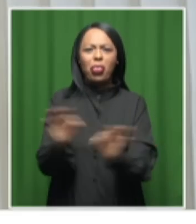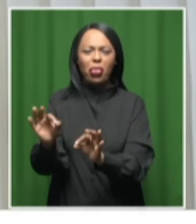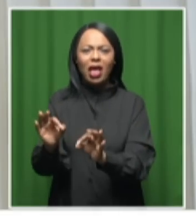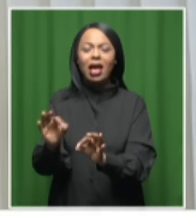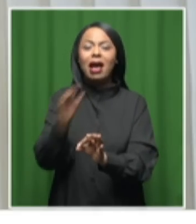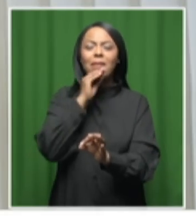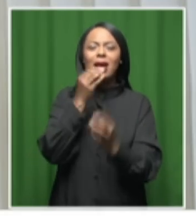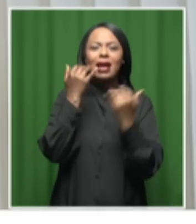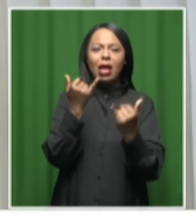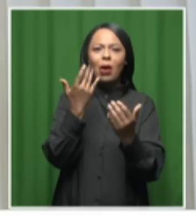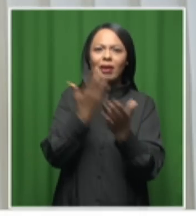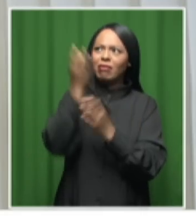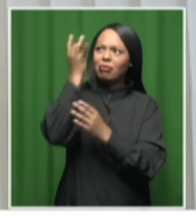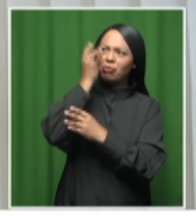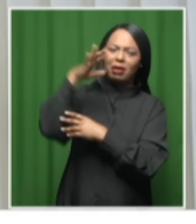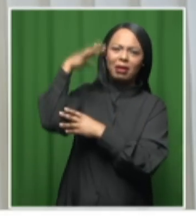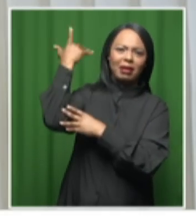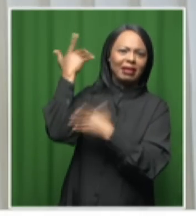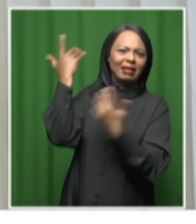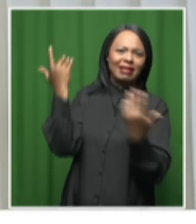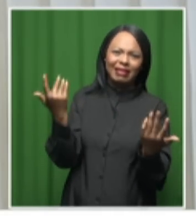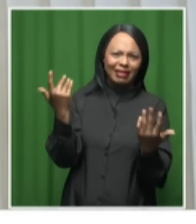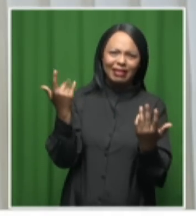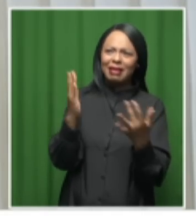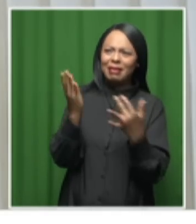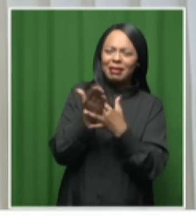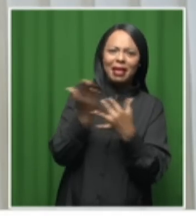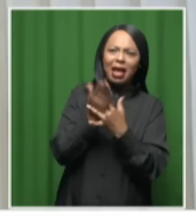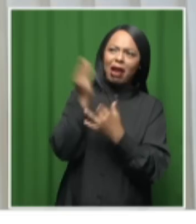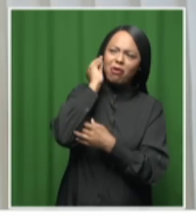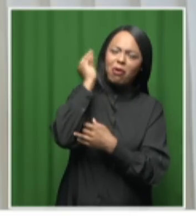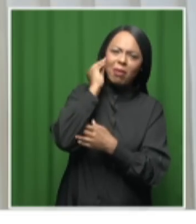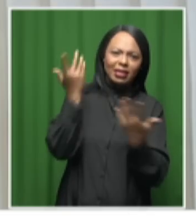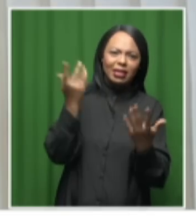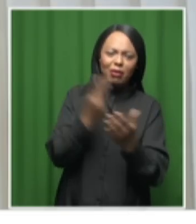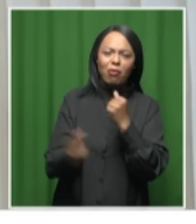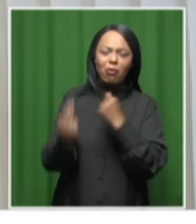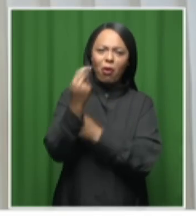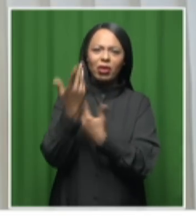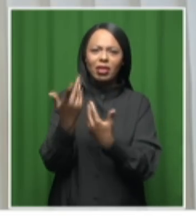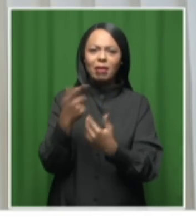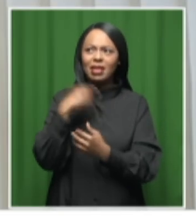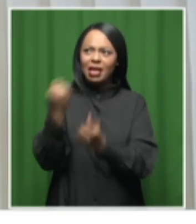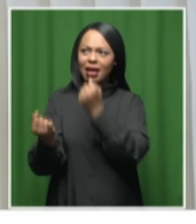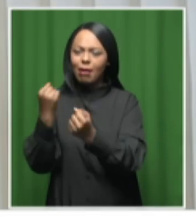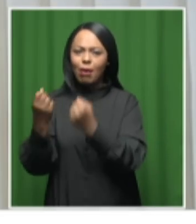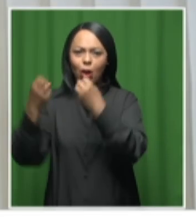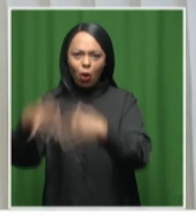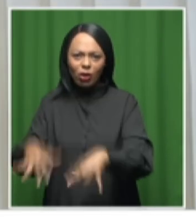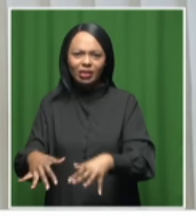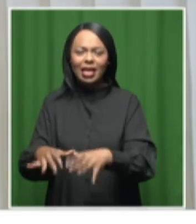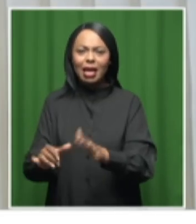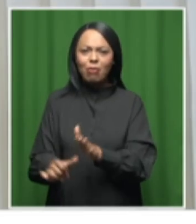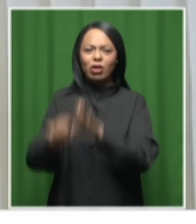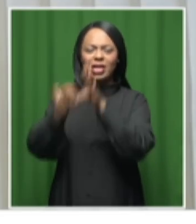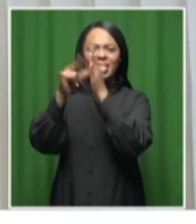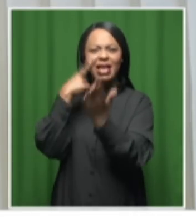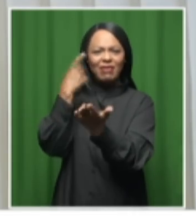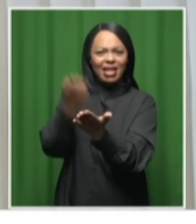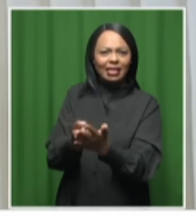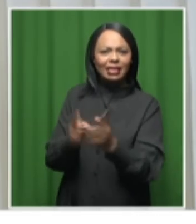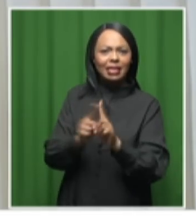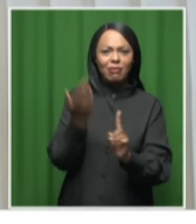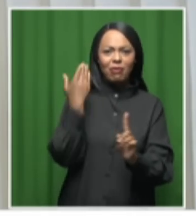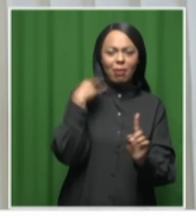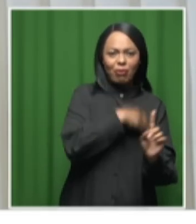be detrimental to both parties because it would apply both ways. The state is going to lose vital evidence. Even the former president may